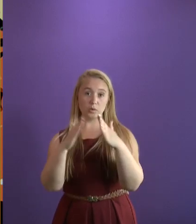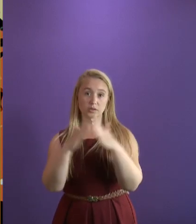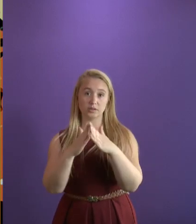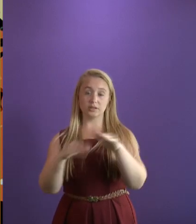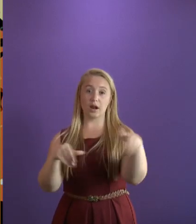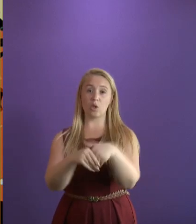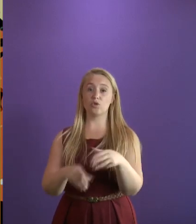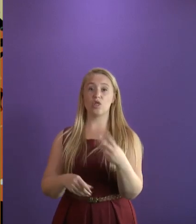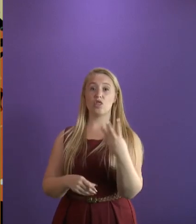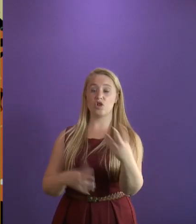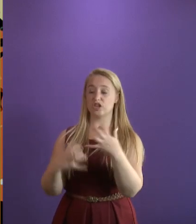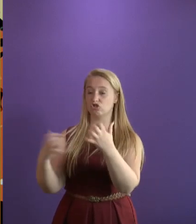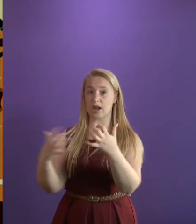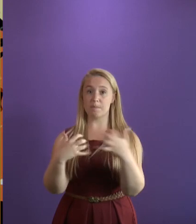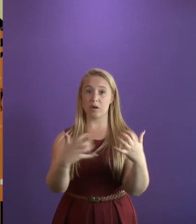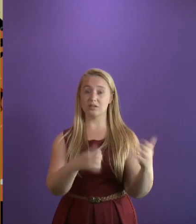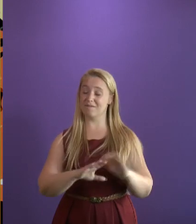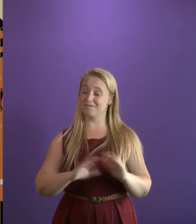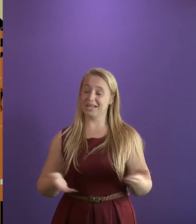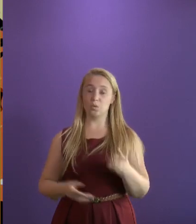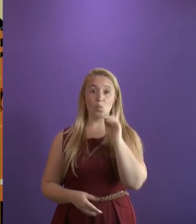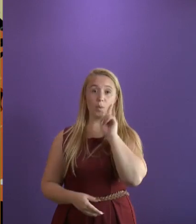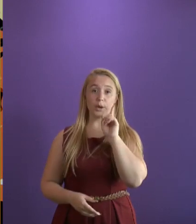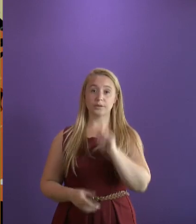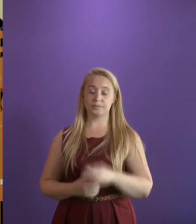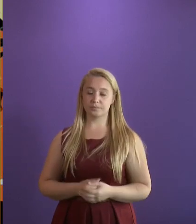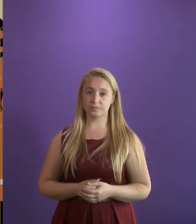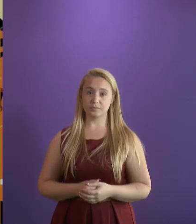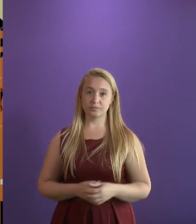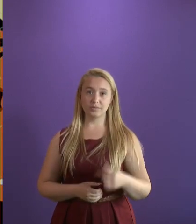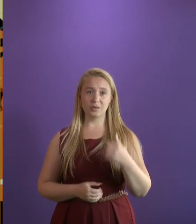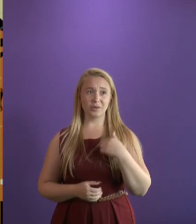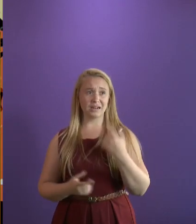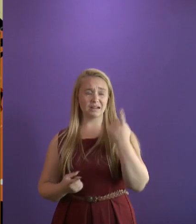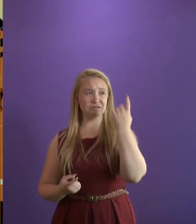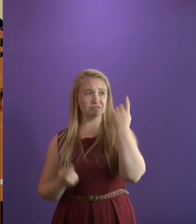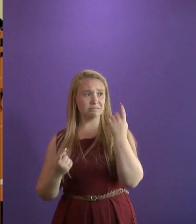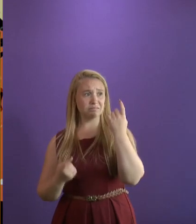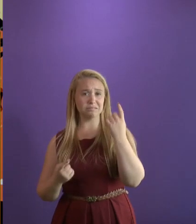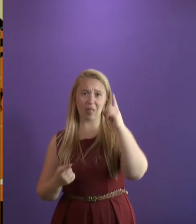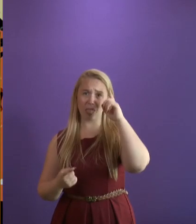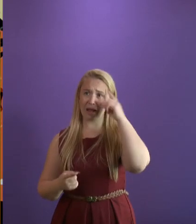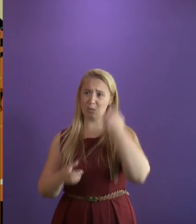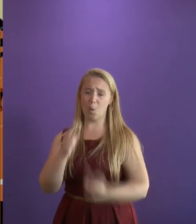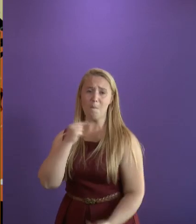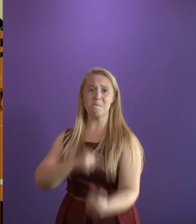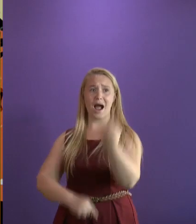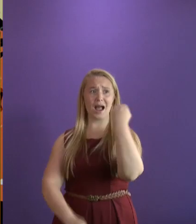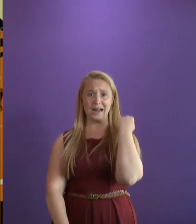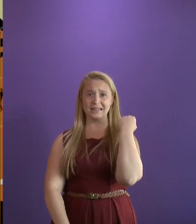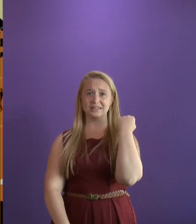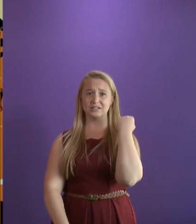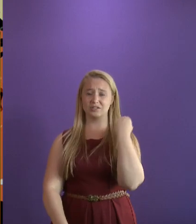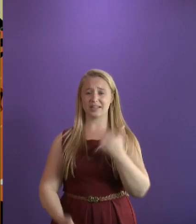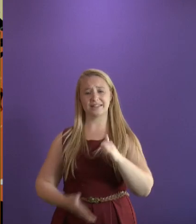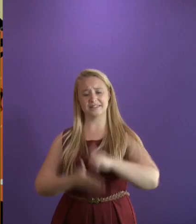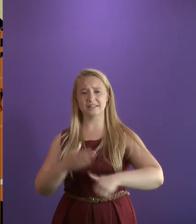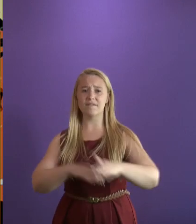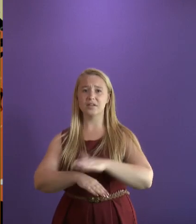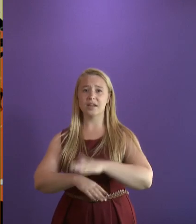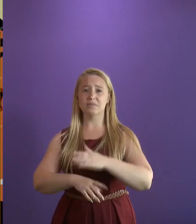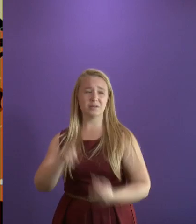3 chambers with no women at all. And we worry about us being dragged back to some of the tough times for